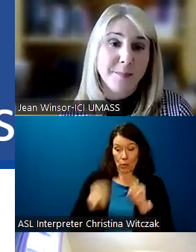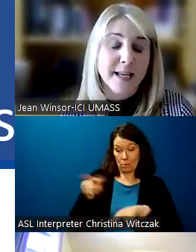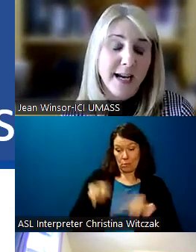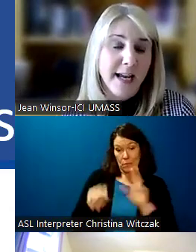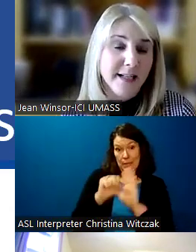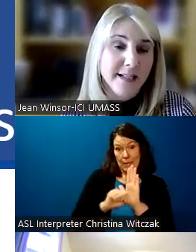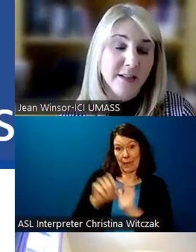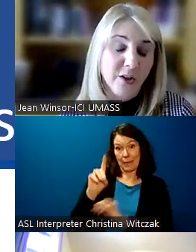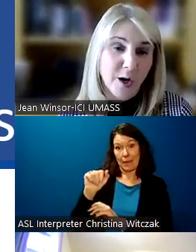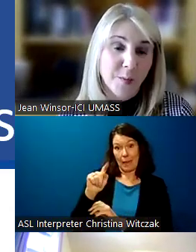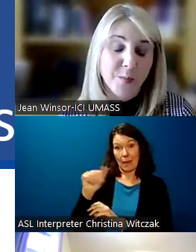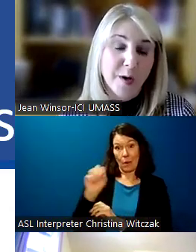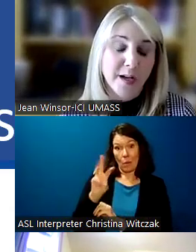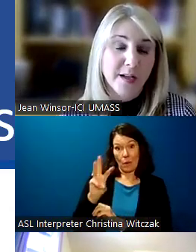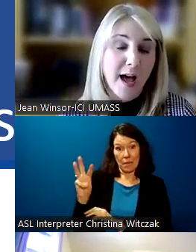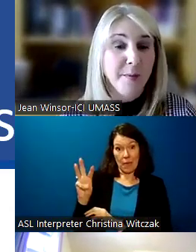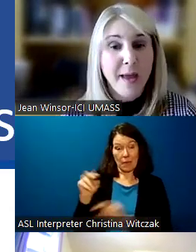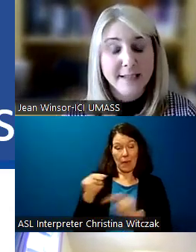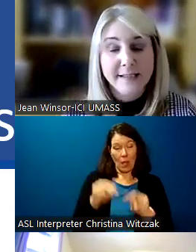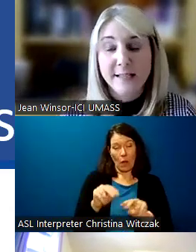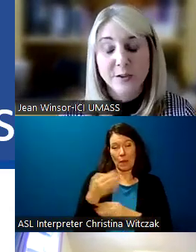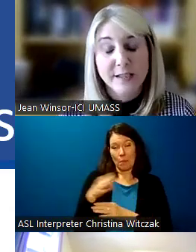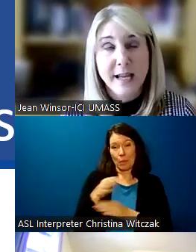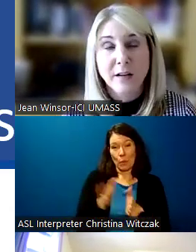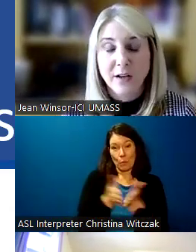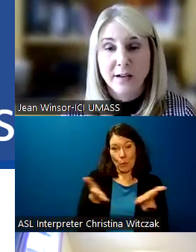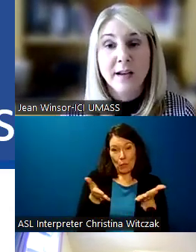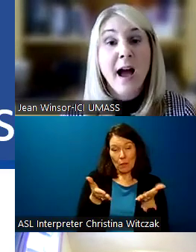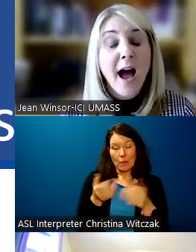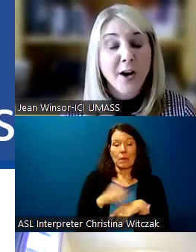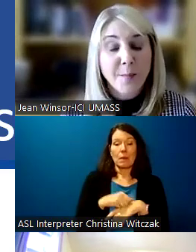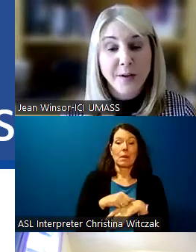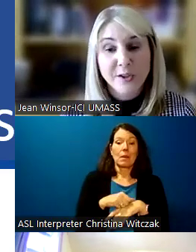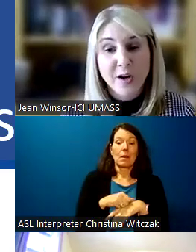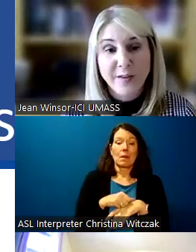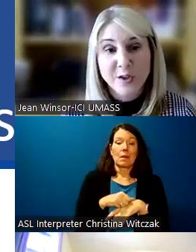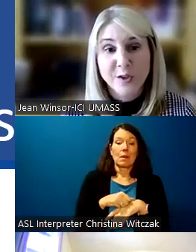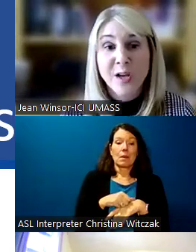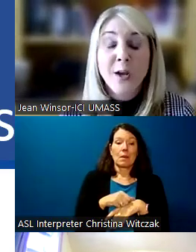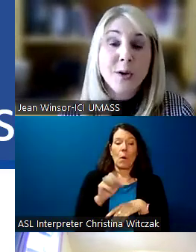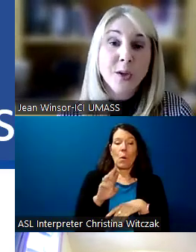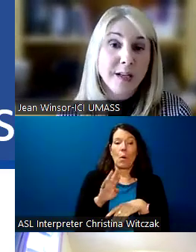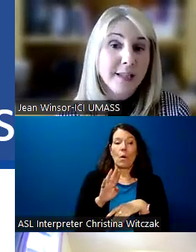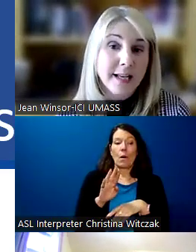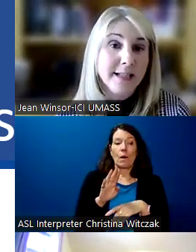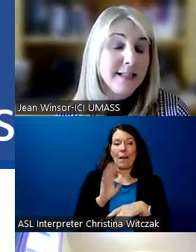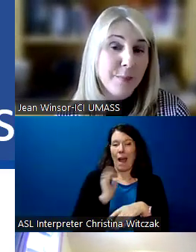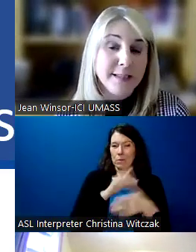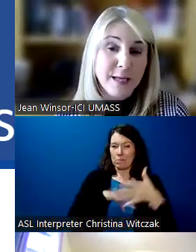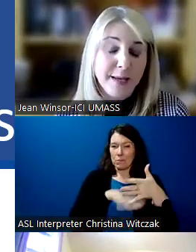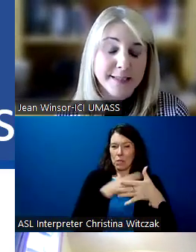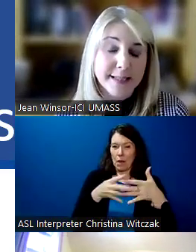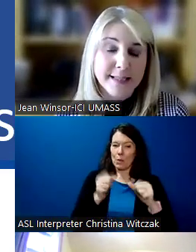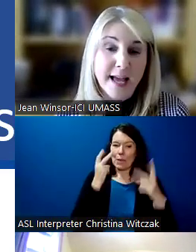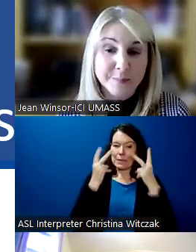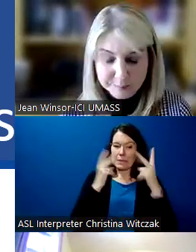data website and look at our Blue Book appendices, or to take a look at our Build-A-Chart features, you can look at this on a